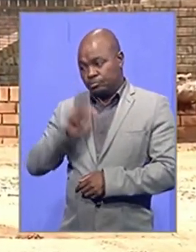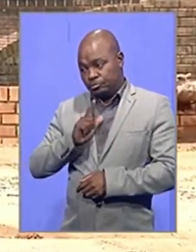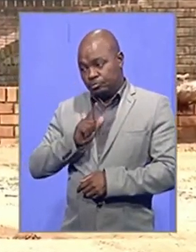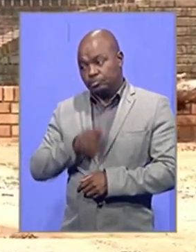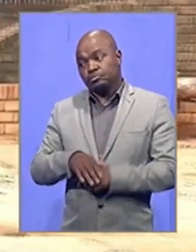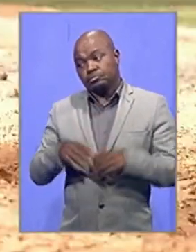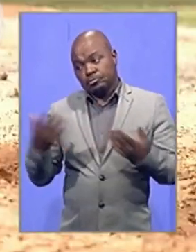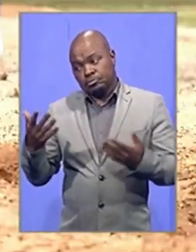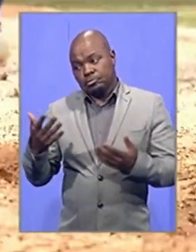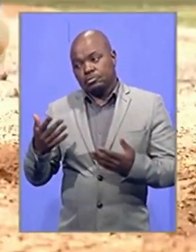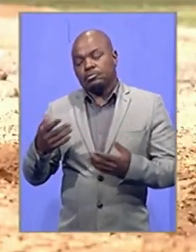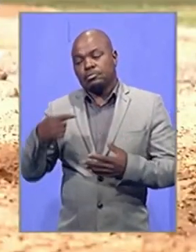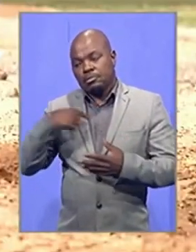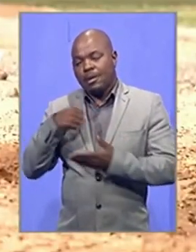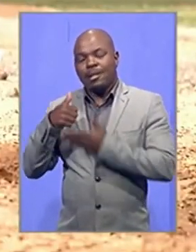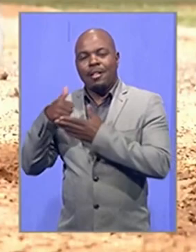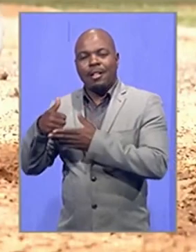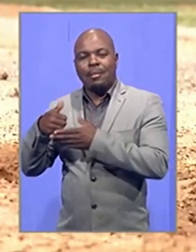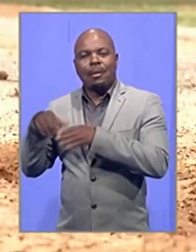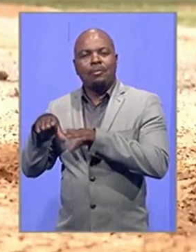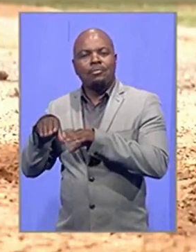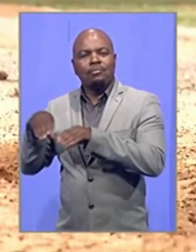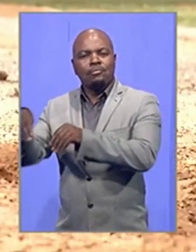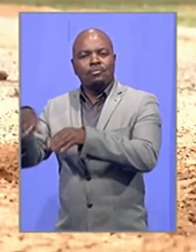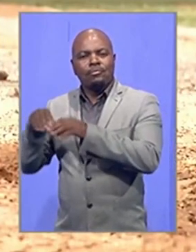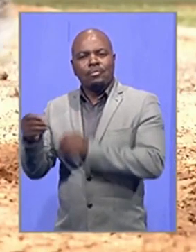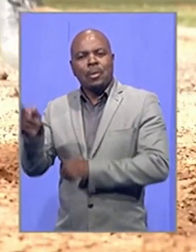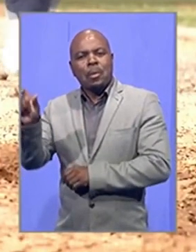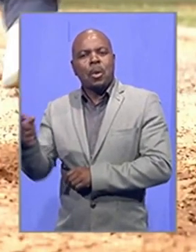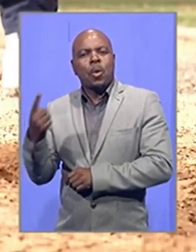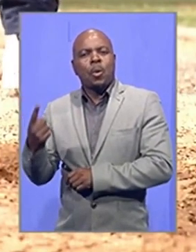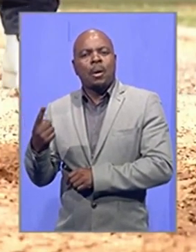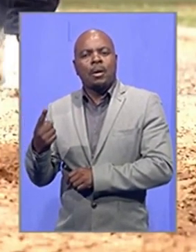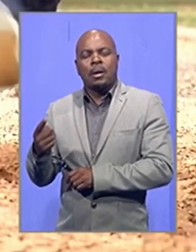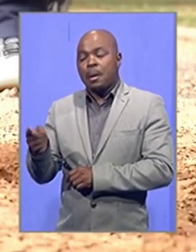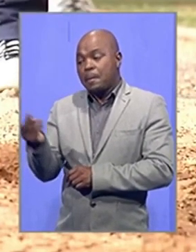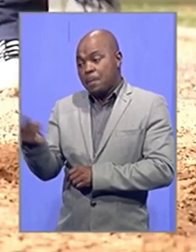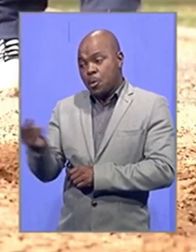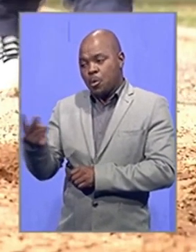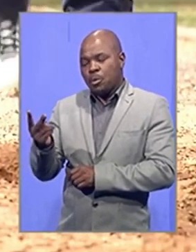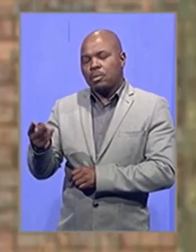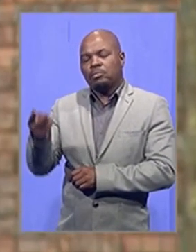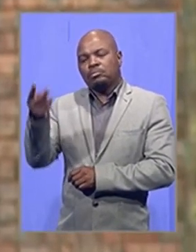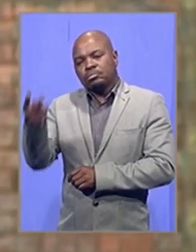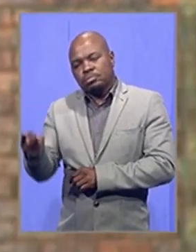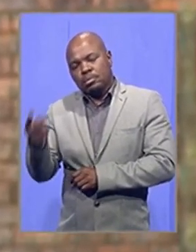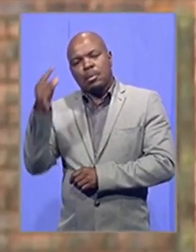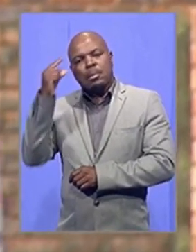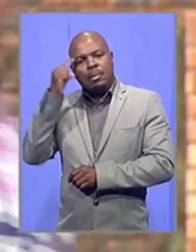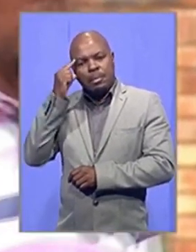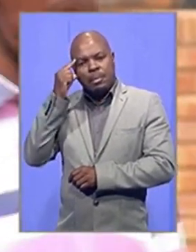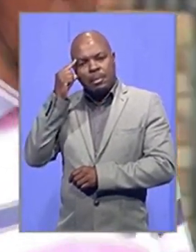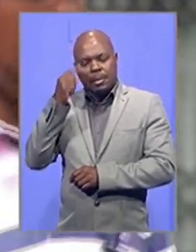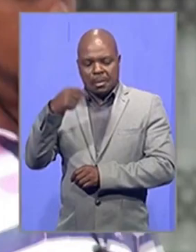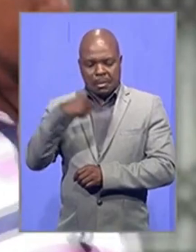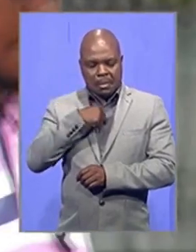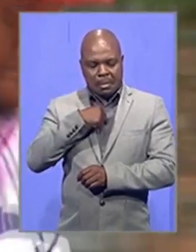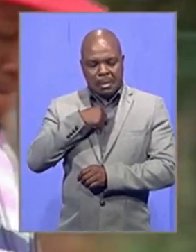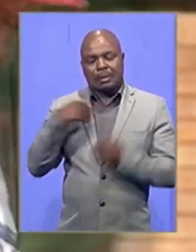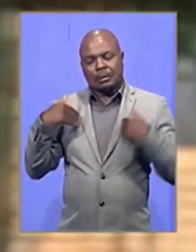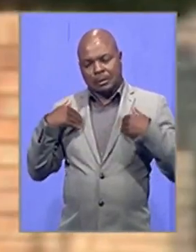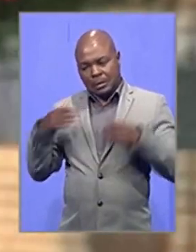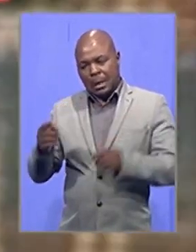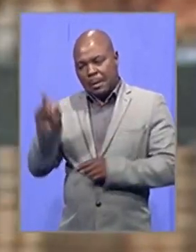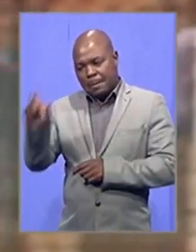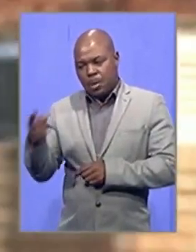ke sedilo o one then ne ba robala ba le two mo thoko then ke a simolola ke a sedila o